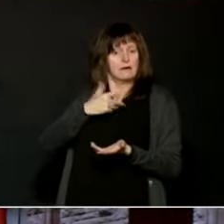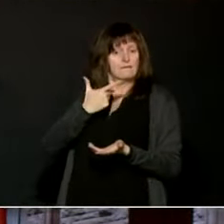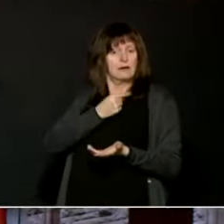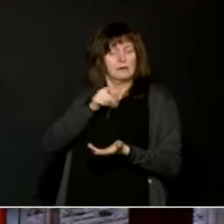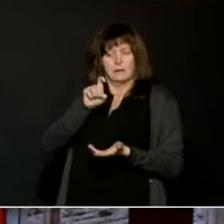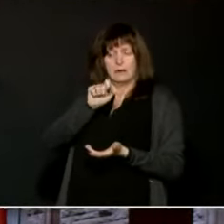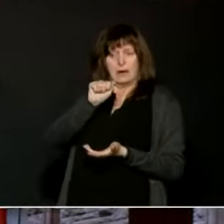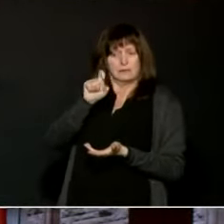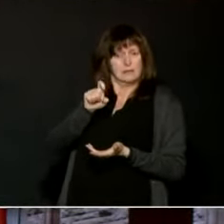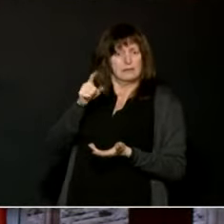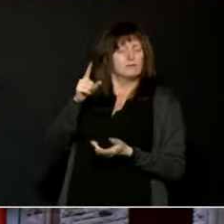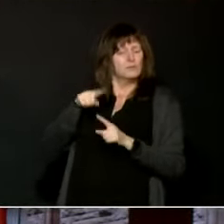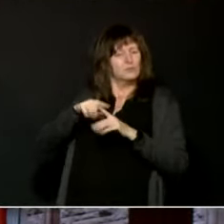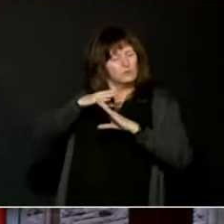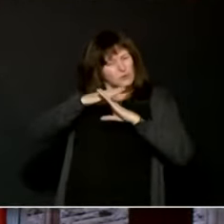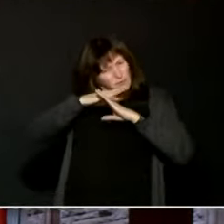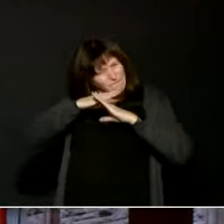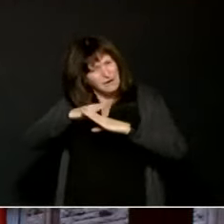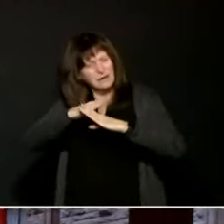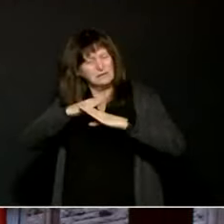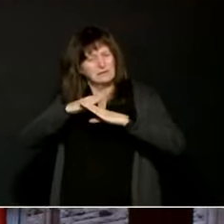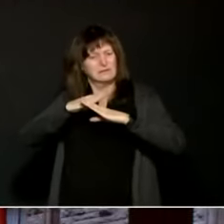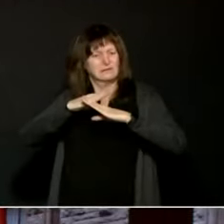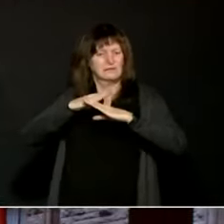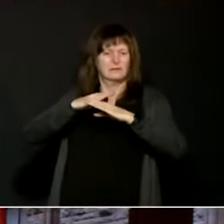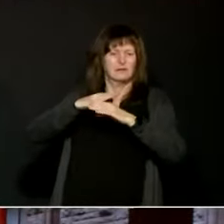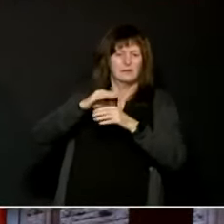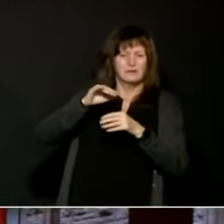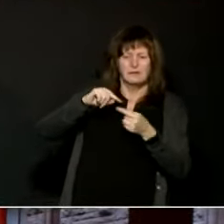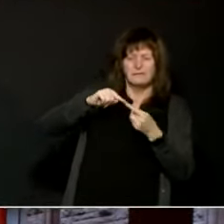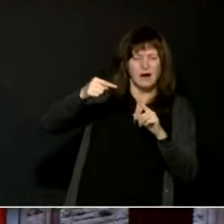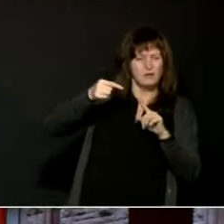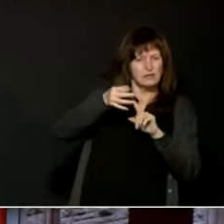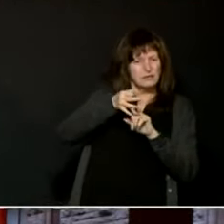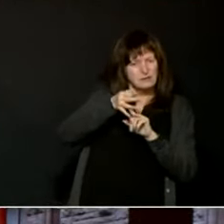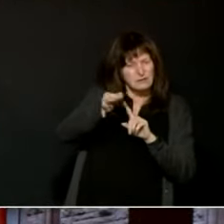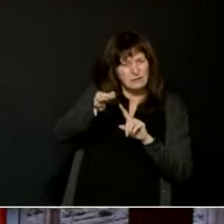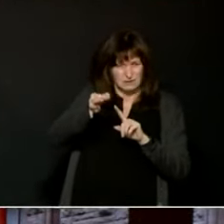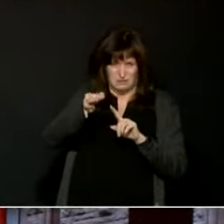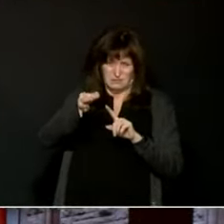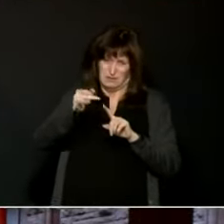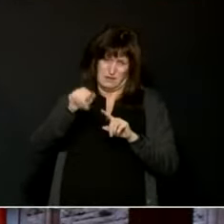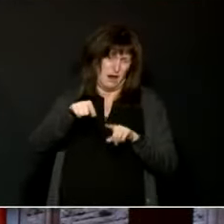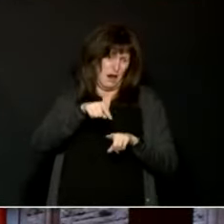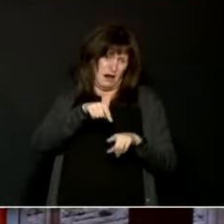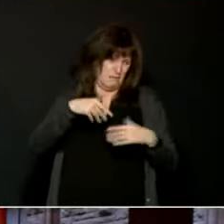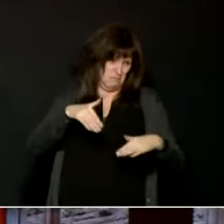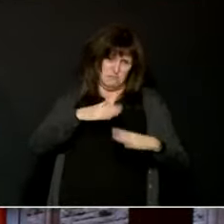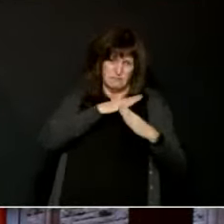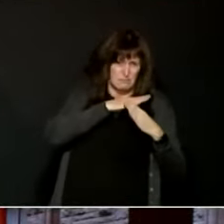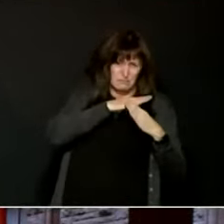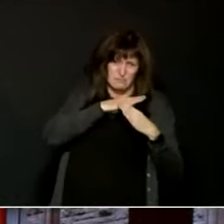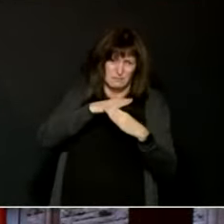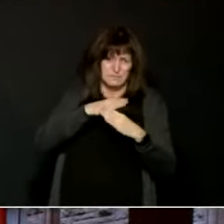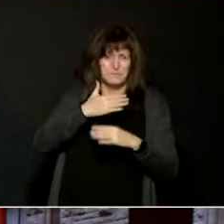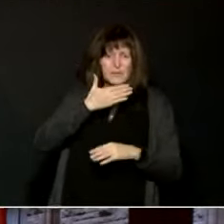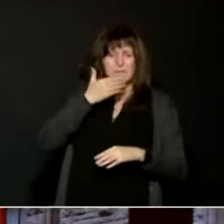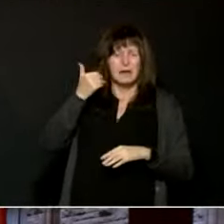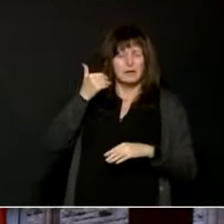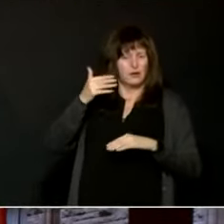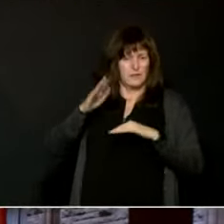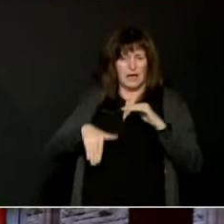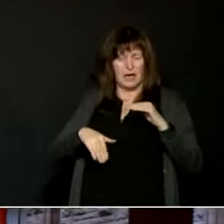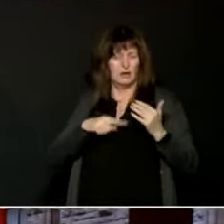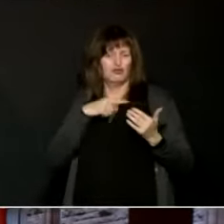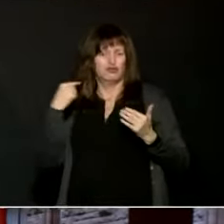and people and young people, far outweighs the risks of this rare one. But we want to know, what is that? How clear on that? So we want to be